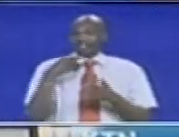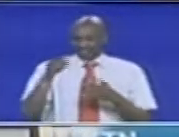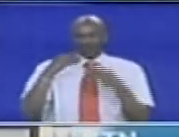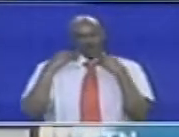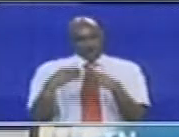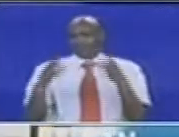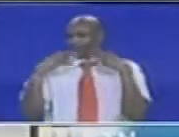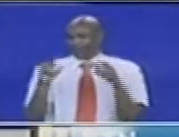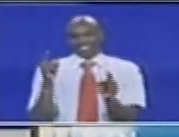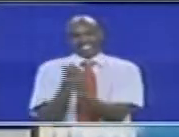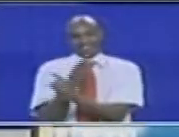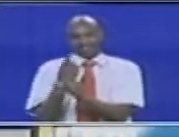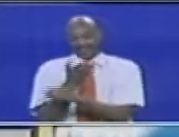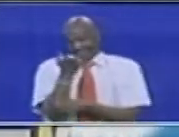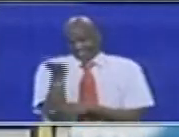South District's Border Bulldogs,